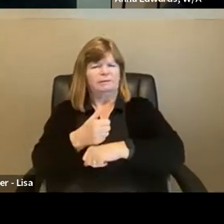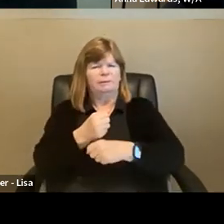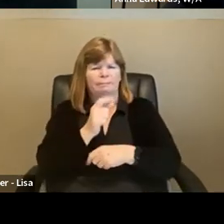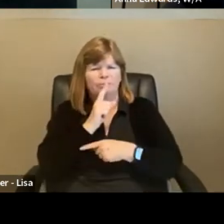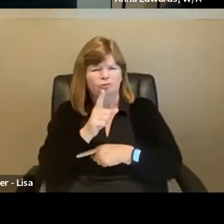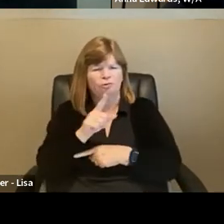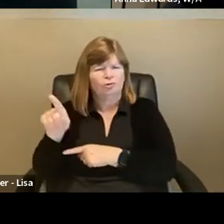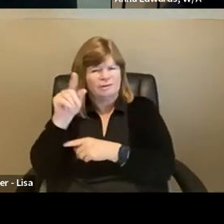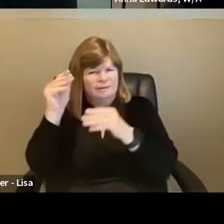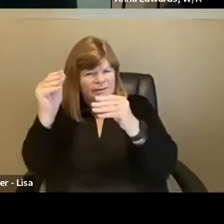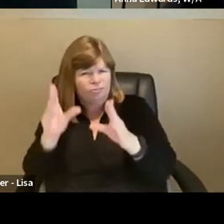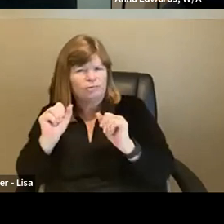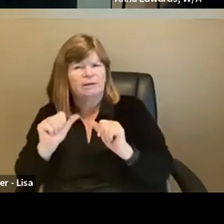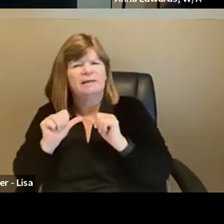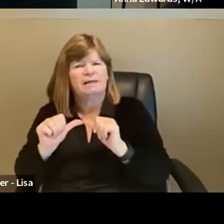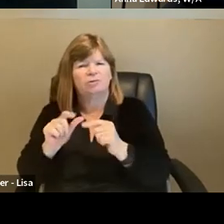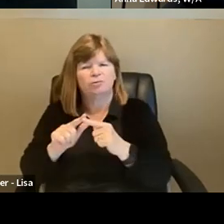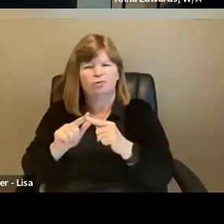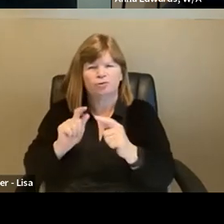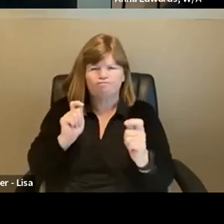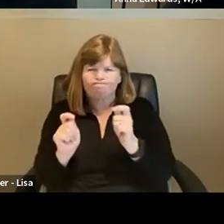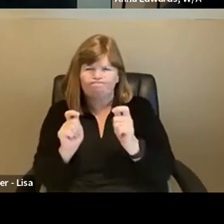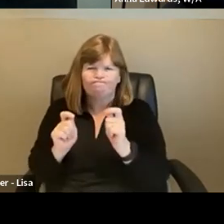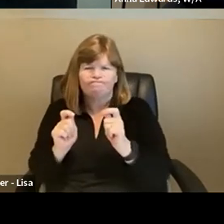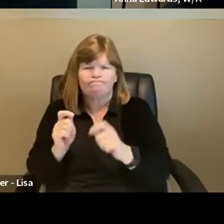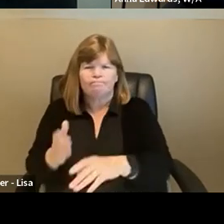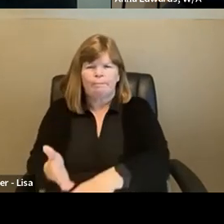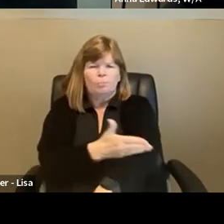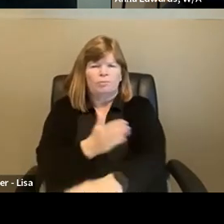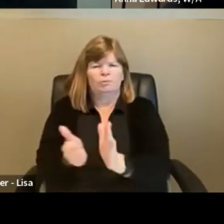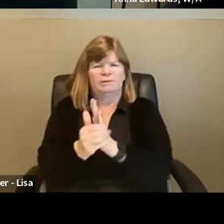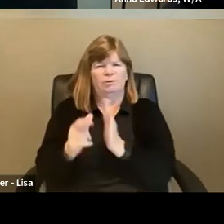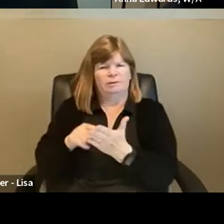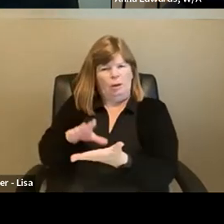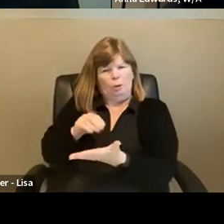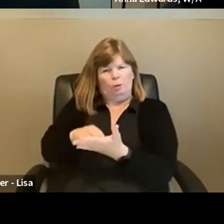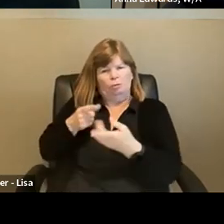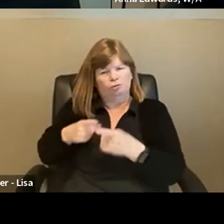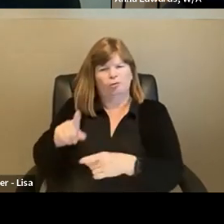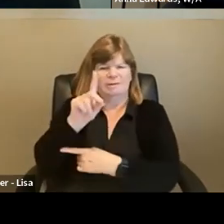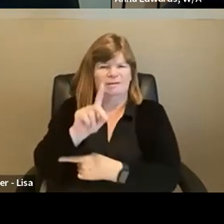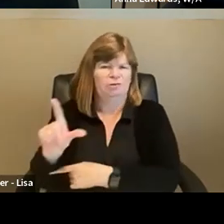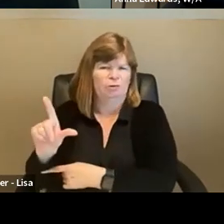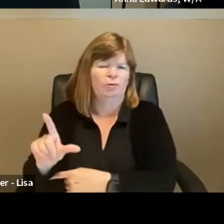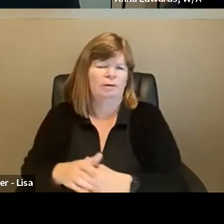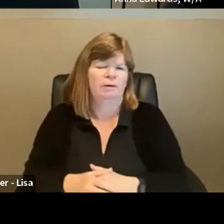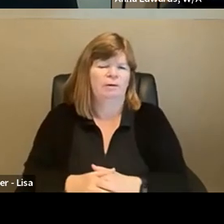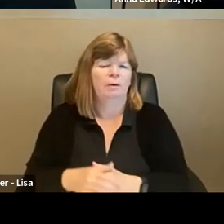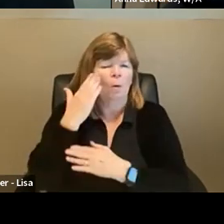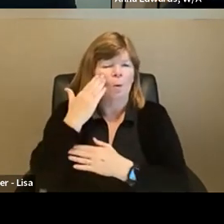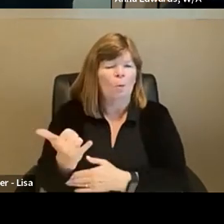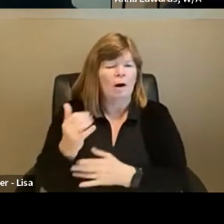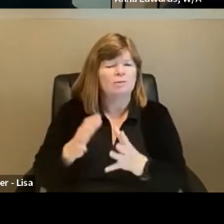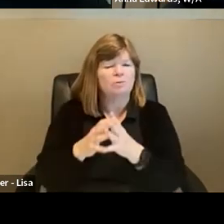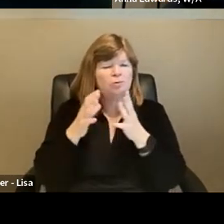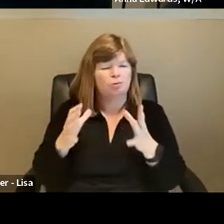educators continue to refine those skills that they learned during the distance learning time, because so much